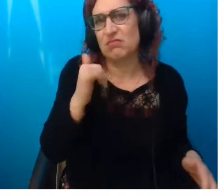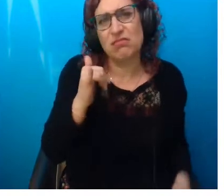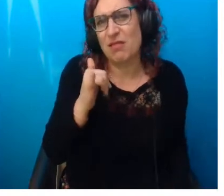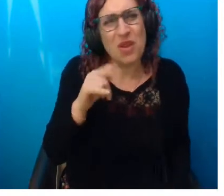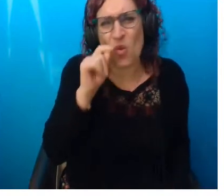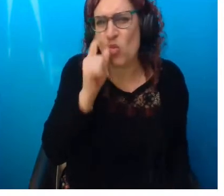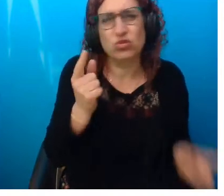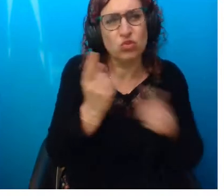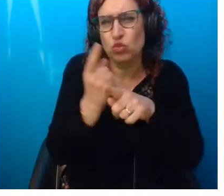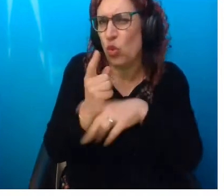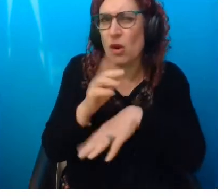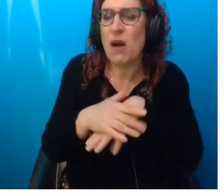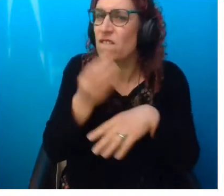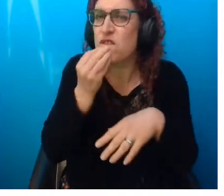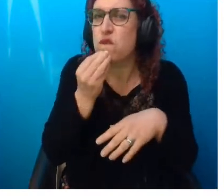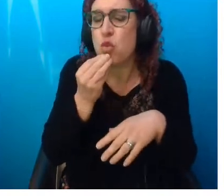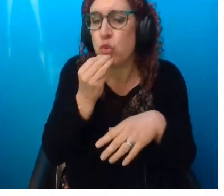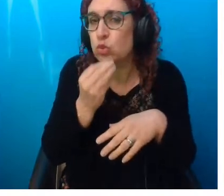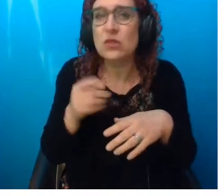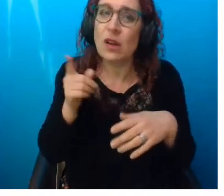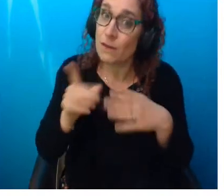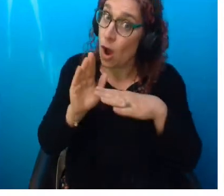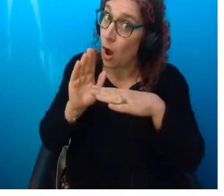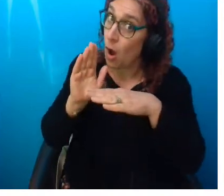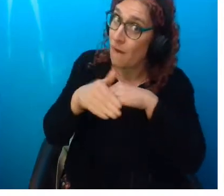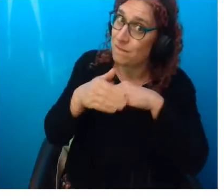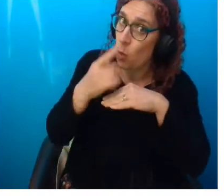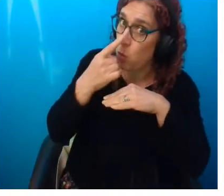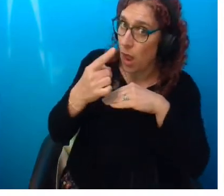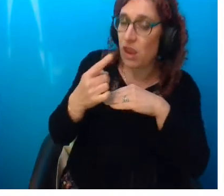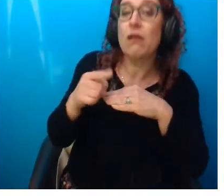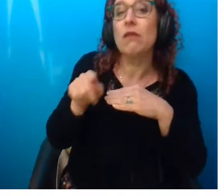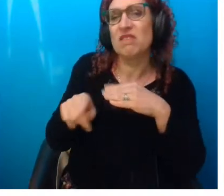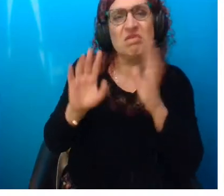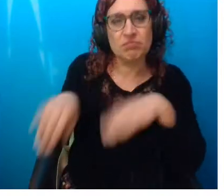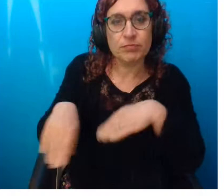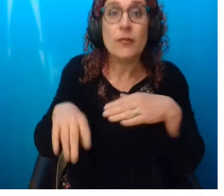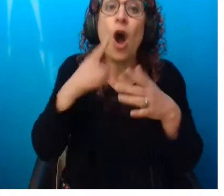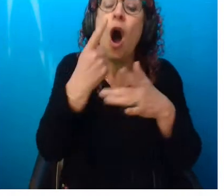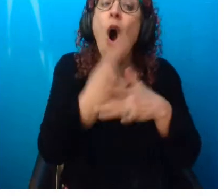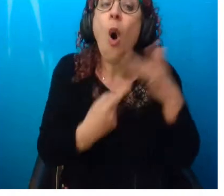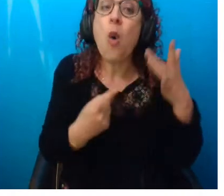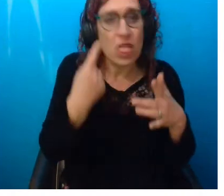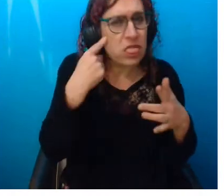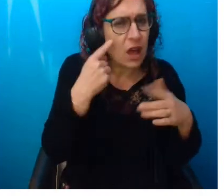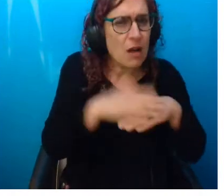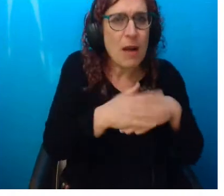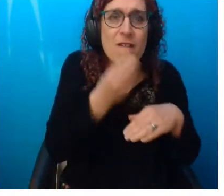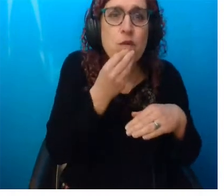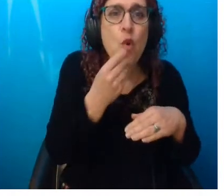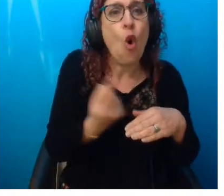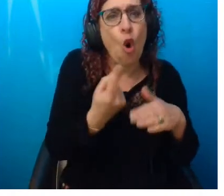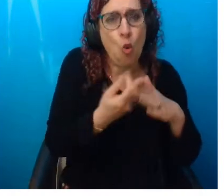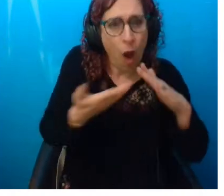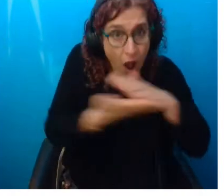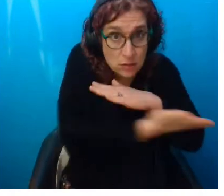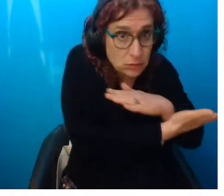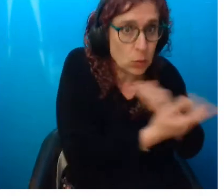food allergens. So we would generally only ask about food triggers in infants under the age of a year.